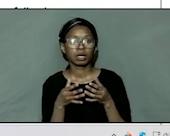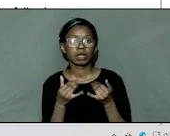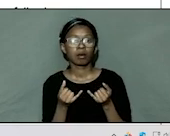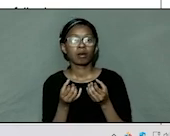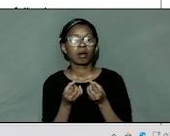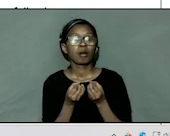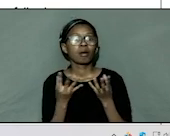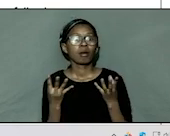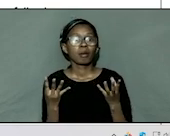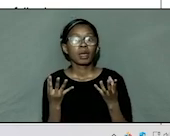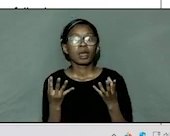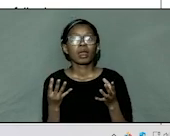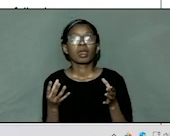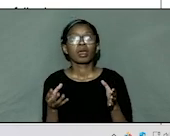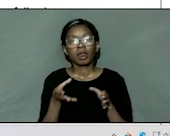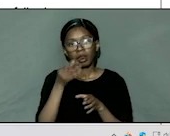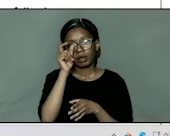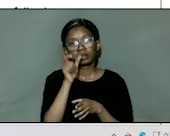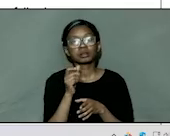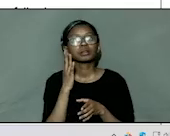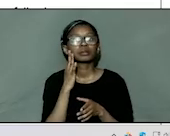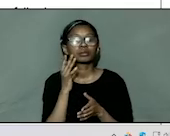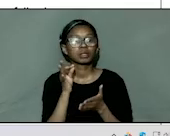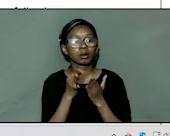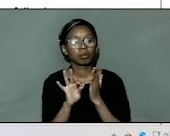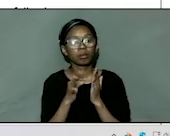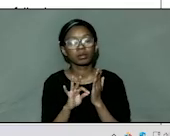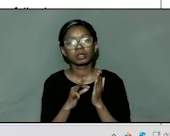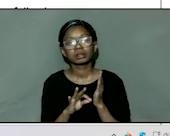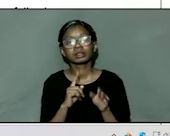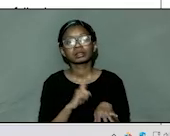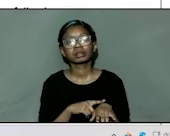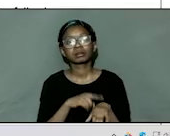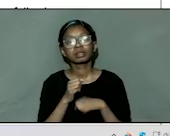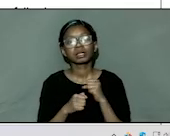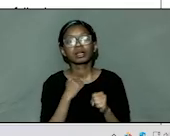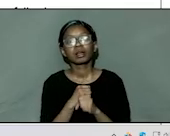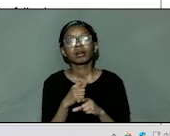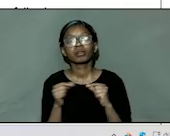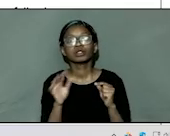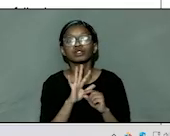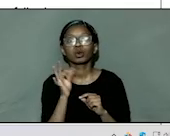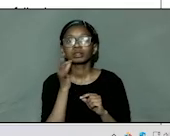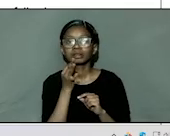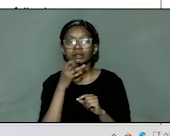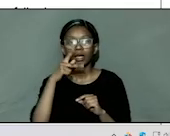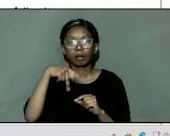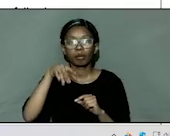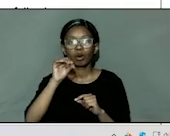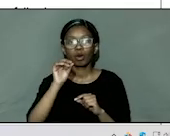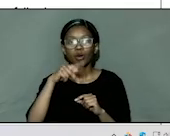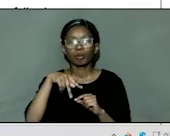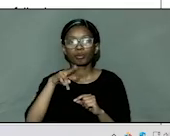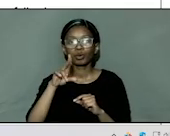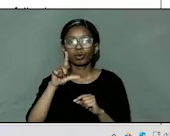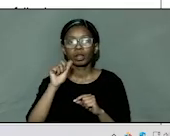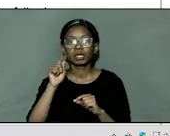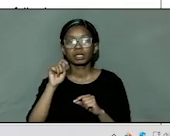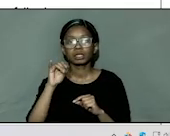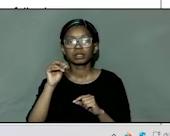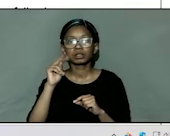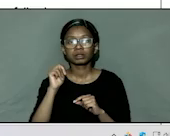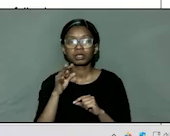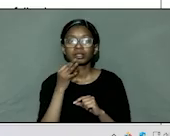majority of the learners, when we mark at the end of the year, they don't write population. They say a species becomes separated